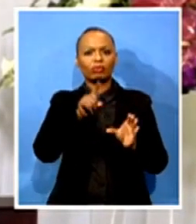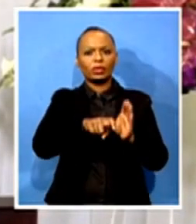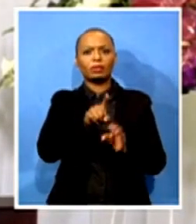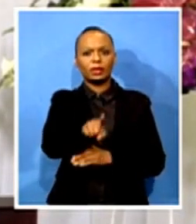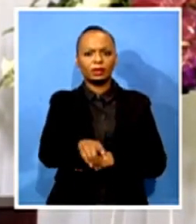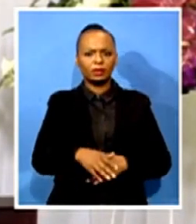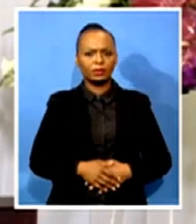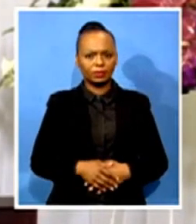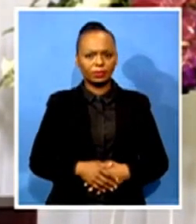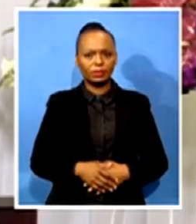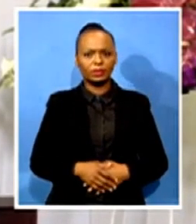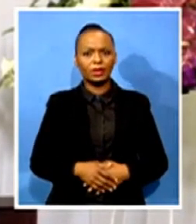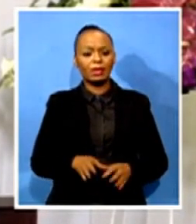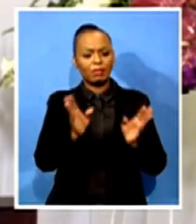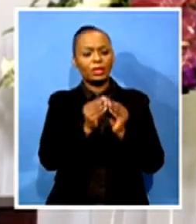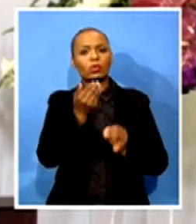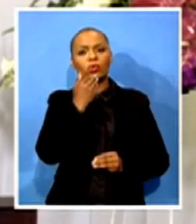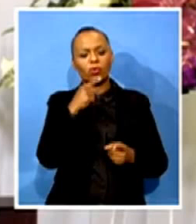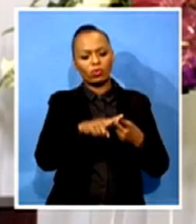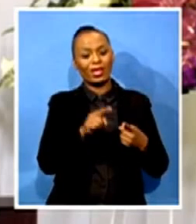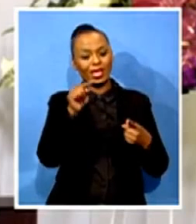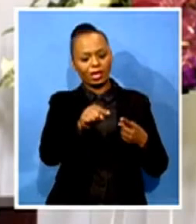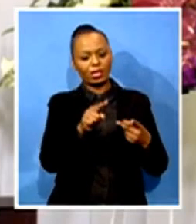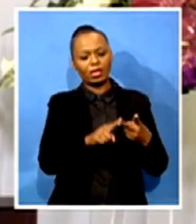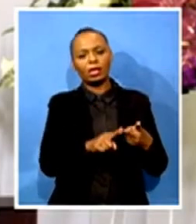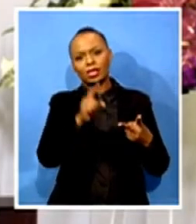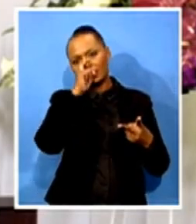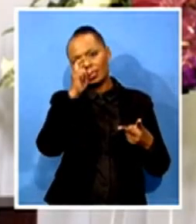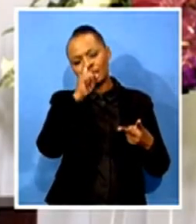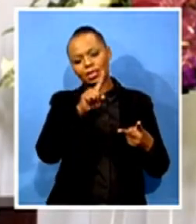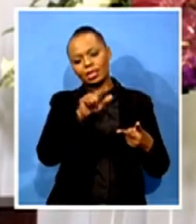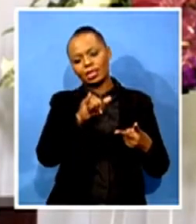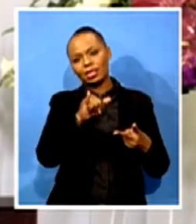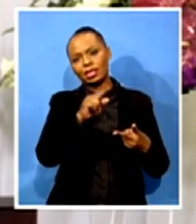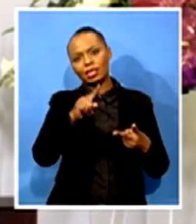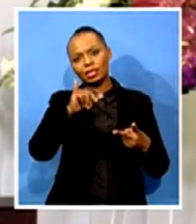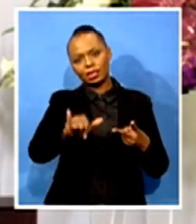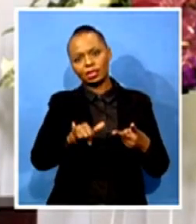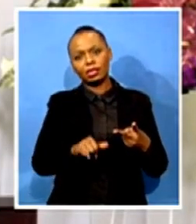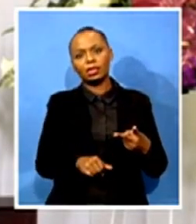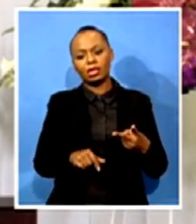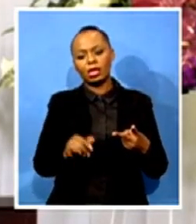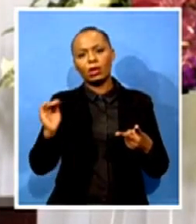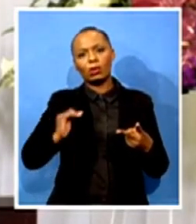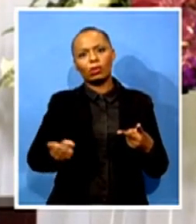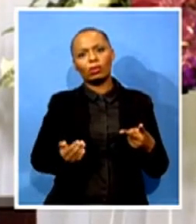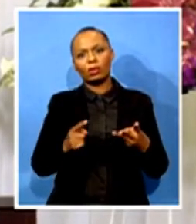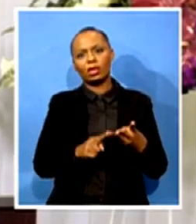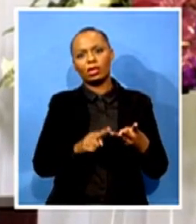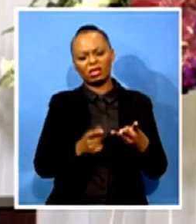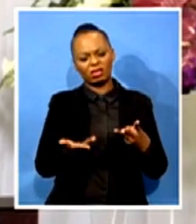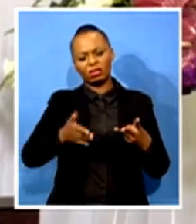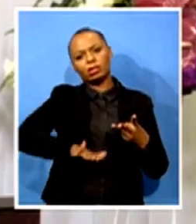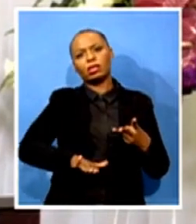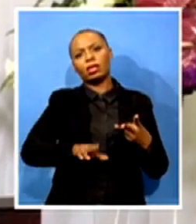Sisilizi, a lady who is now passed, Nancy Naip, who was a social